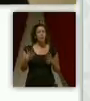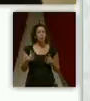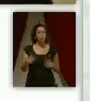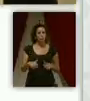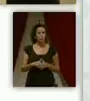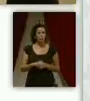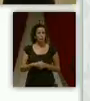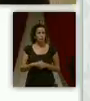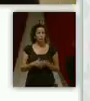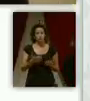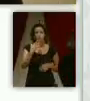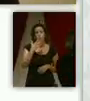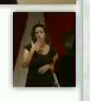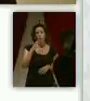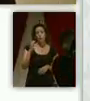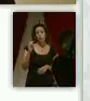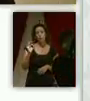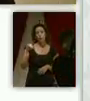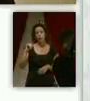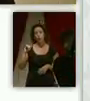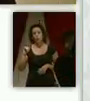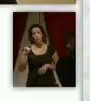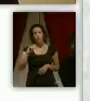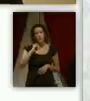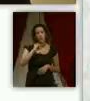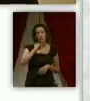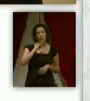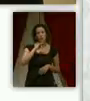learning curve? Fine, but if I pick up the